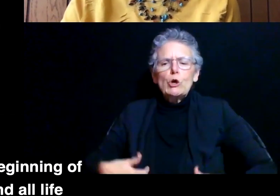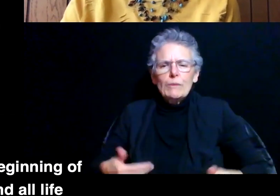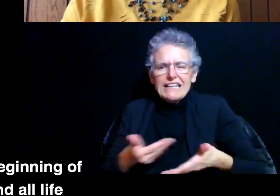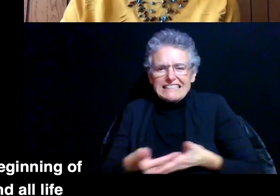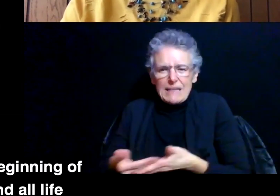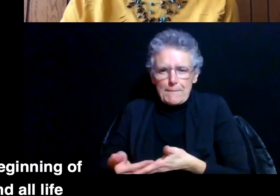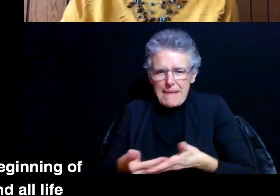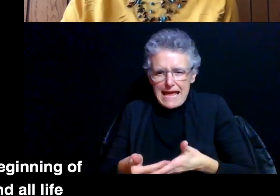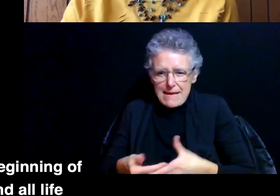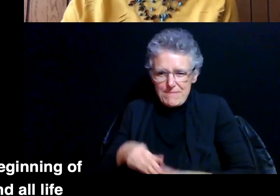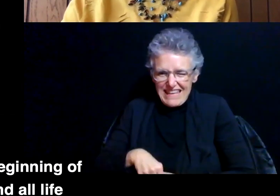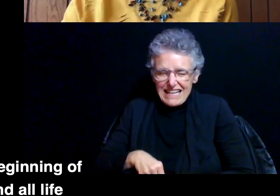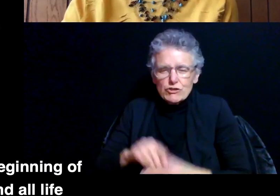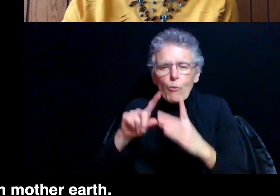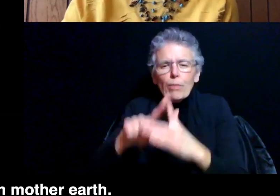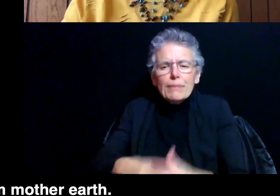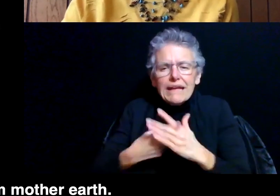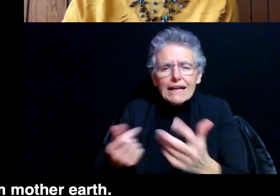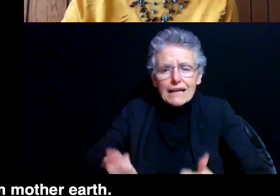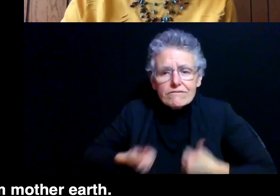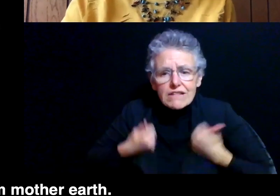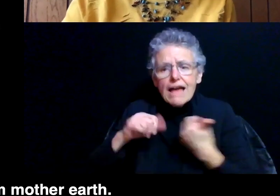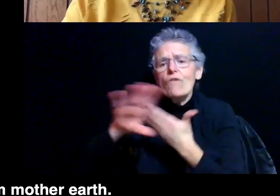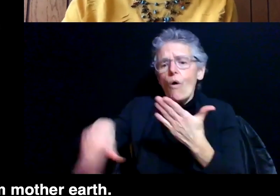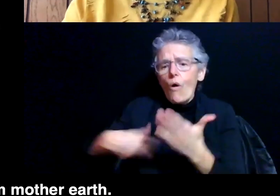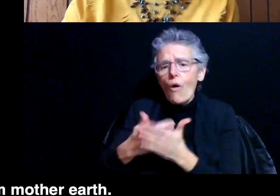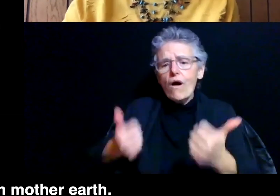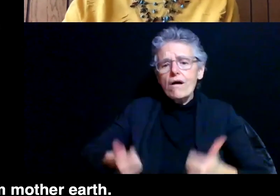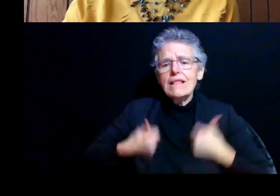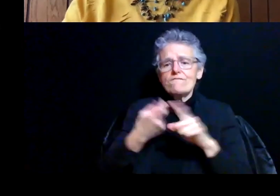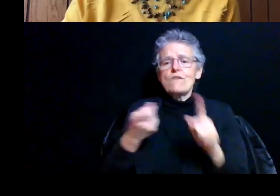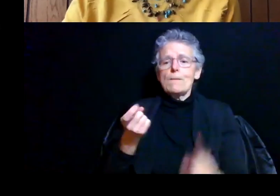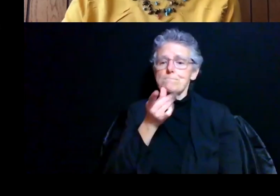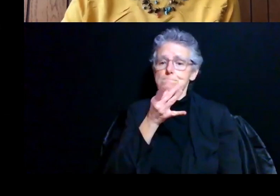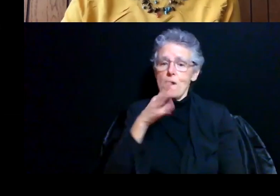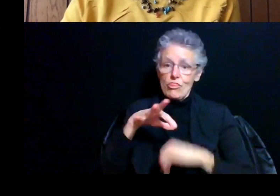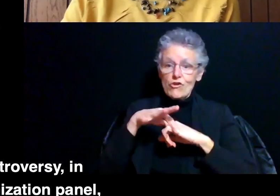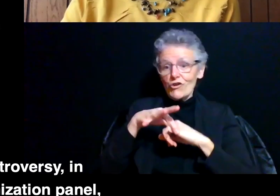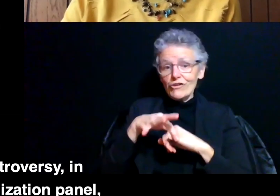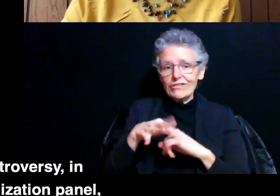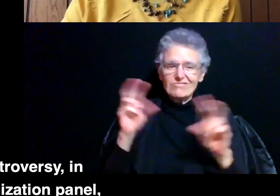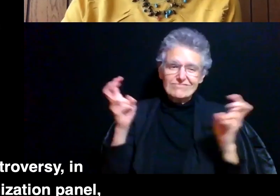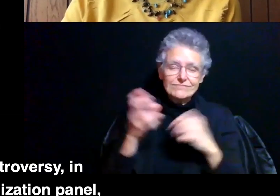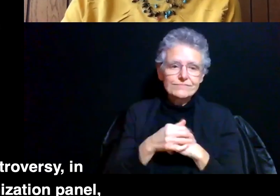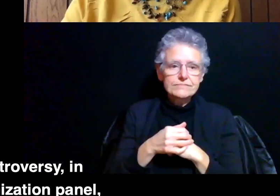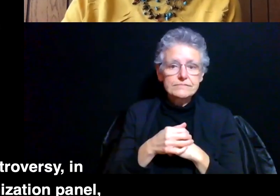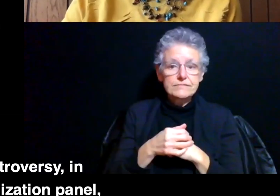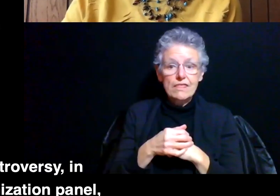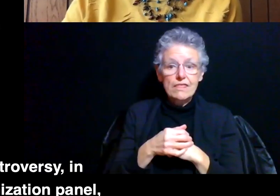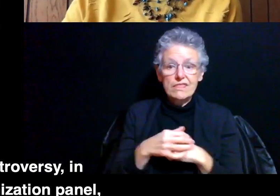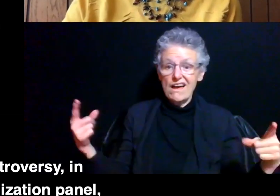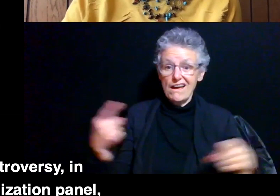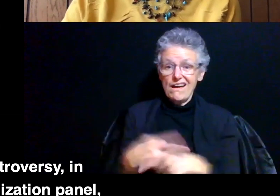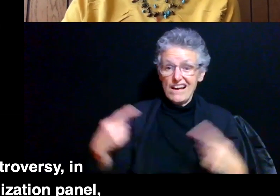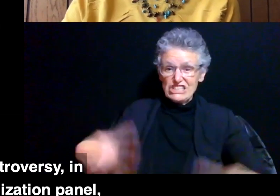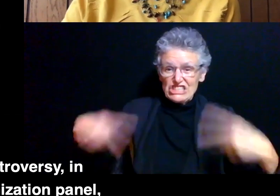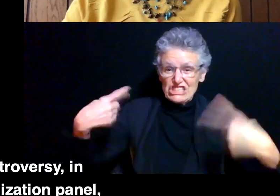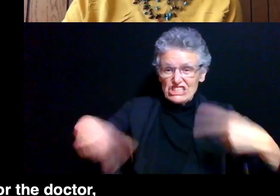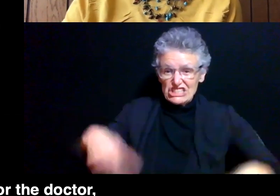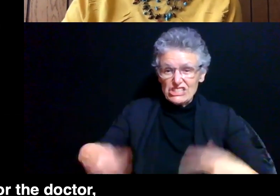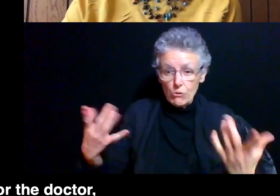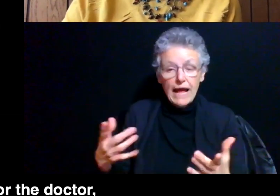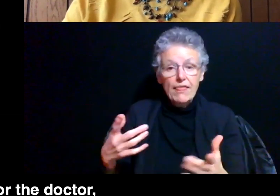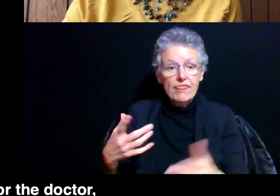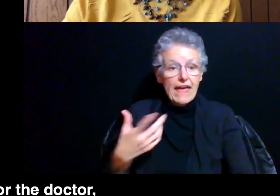of the beginning of life and all life coming from Mother Earth. New slide introduces three photographs. The controversy. In the immunization panel,